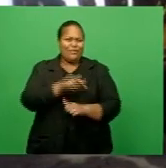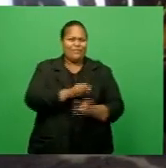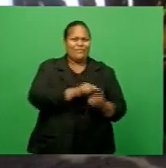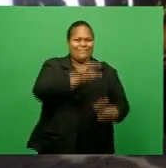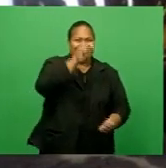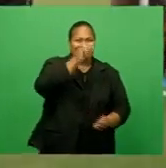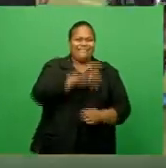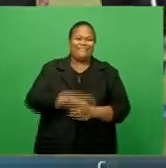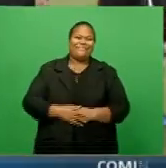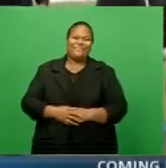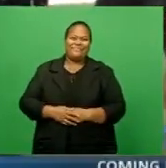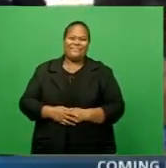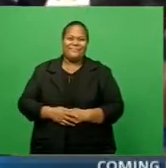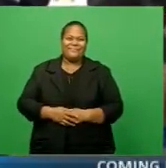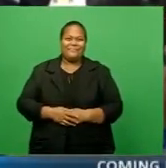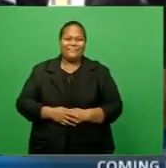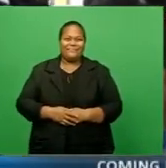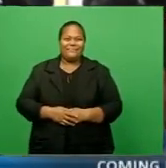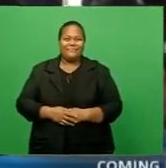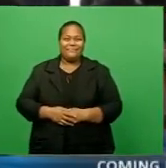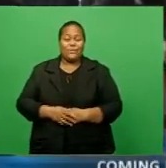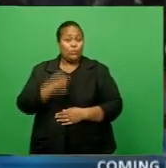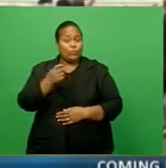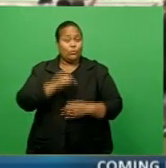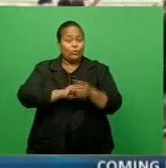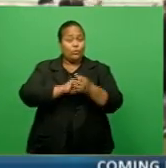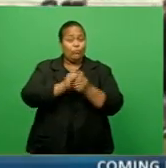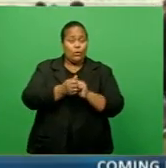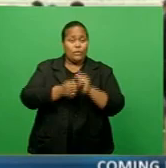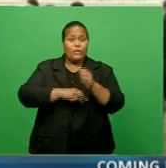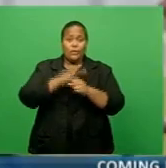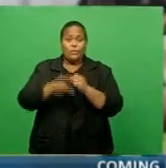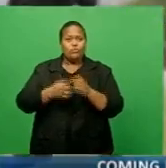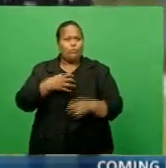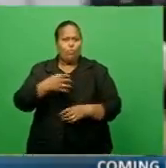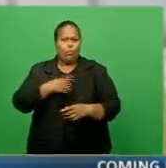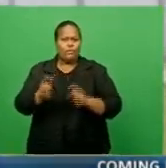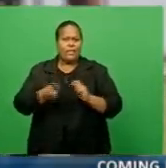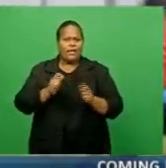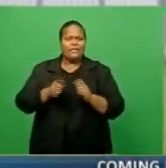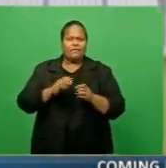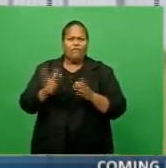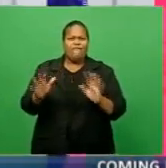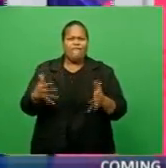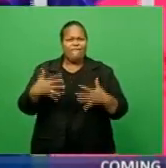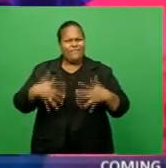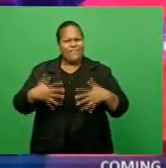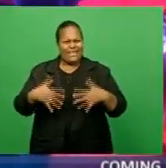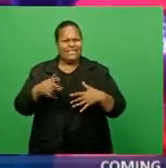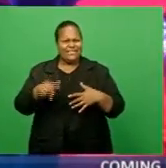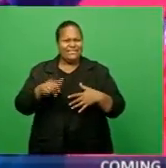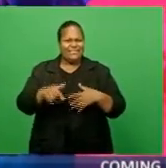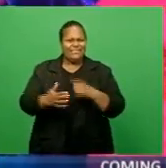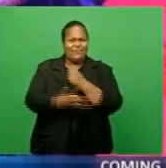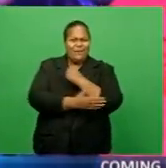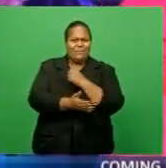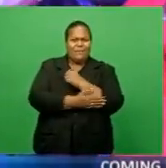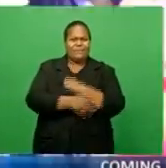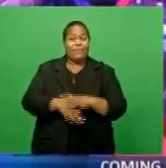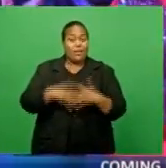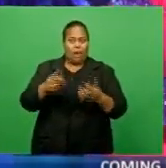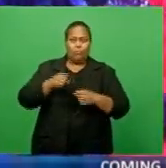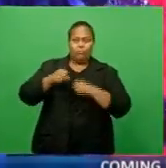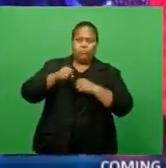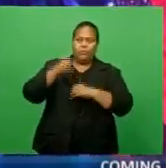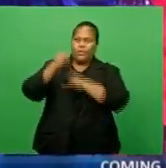FBC News. Coming up in sports, more tests for flying Fijians. And hitman eyes overseas